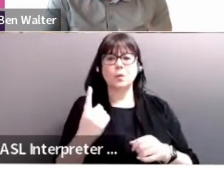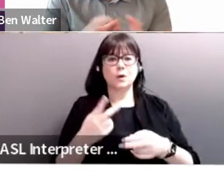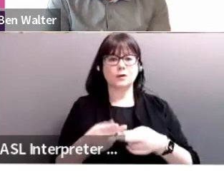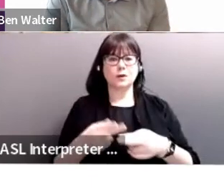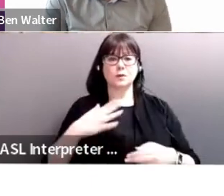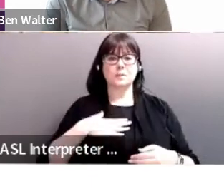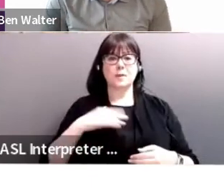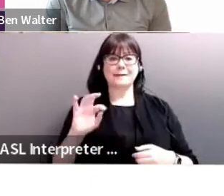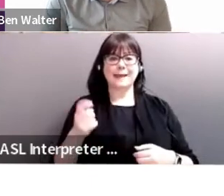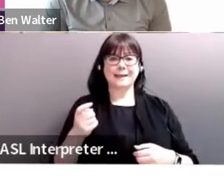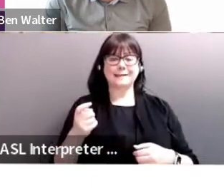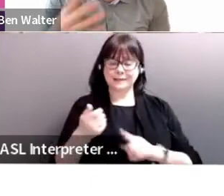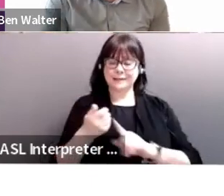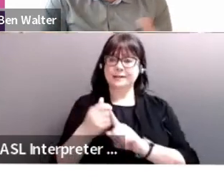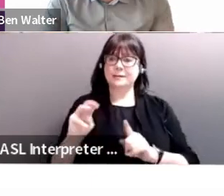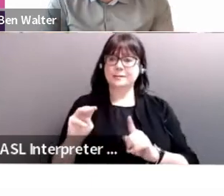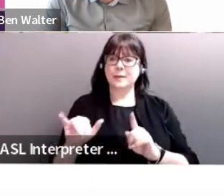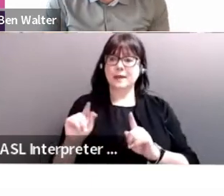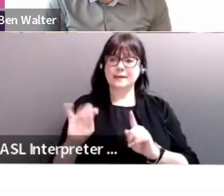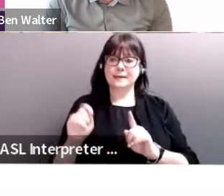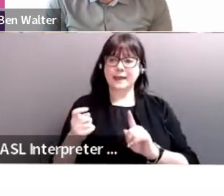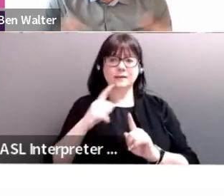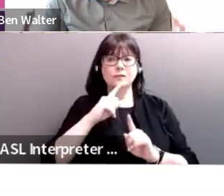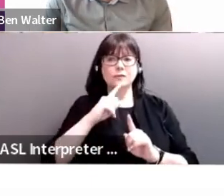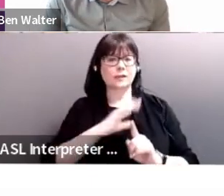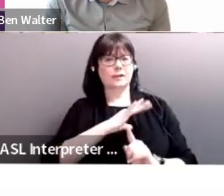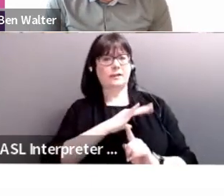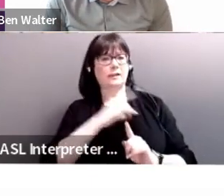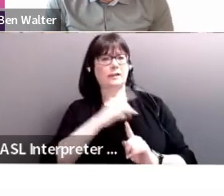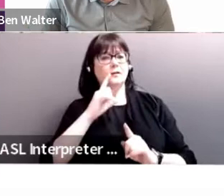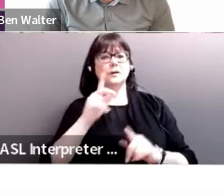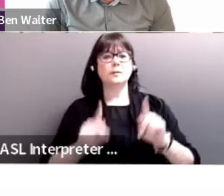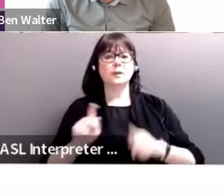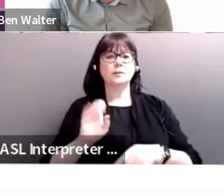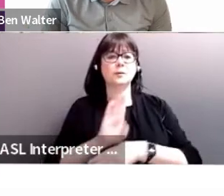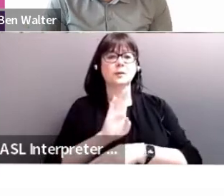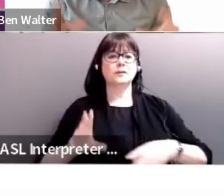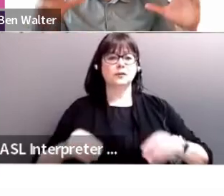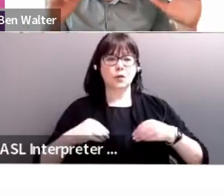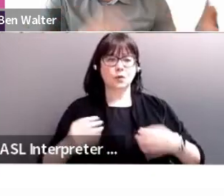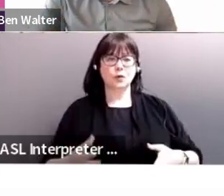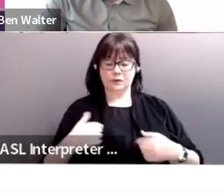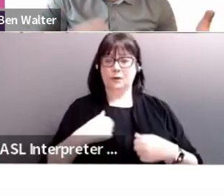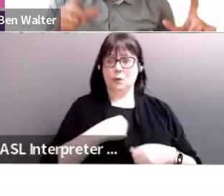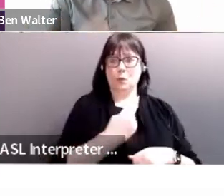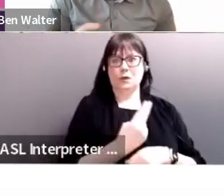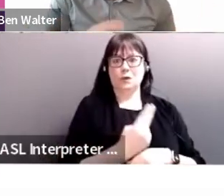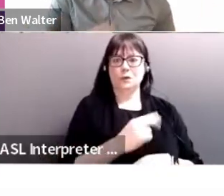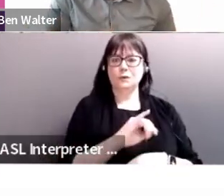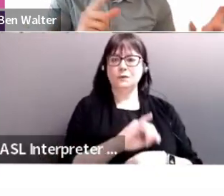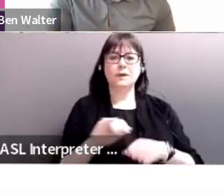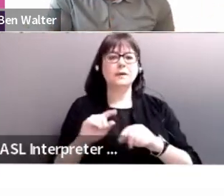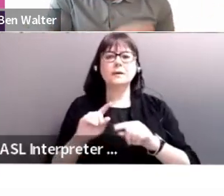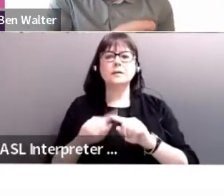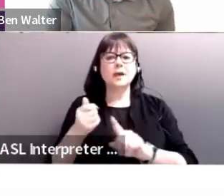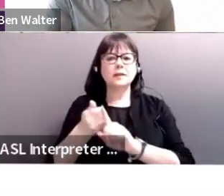is really fantastic for entrepreneurs, business owners to scale. And we've definitely leveraged MyTax in our businesses, but they intentionally do not